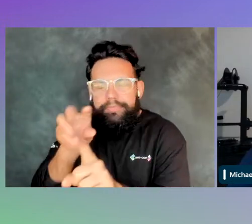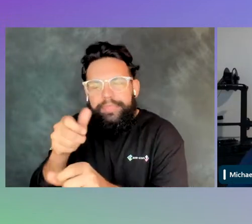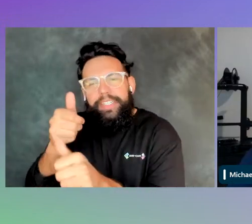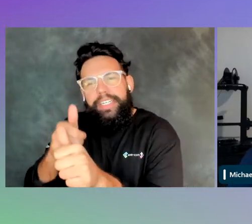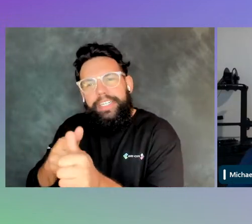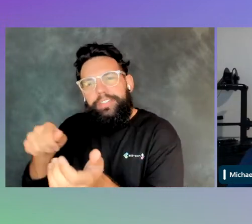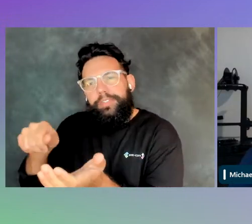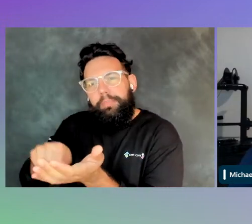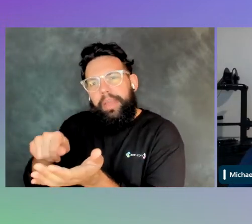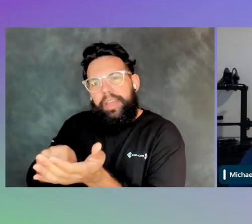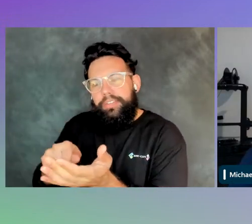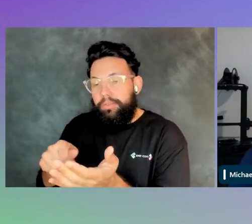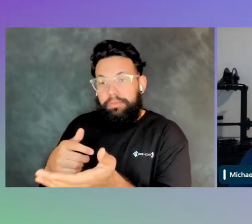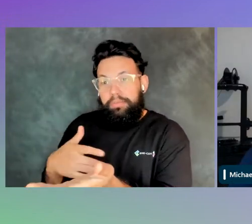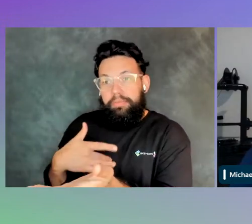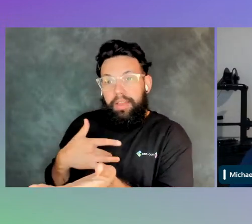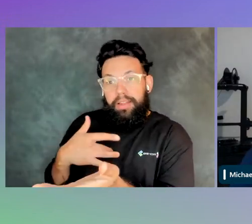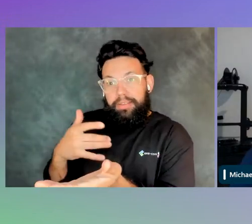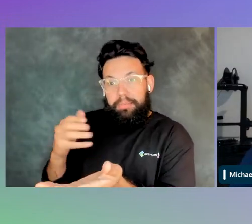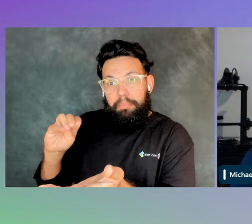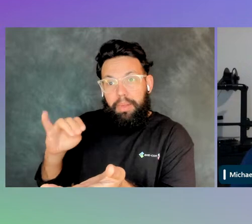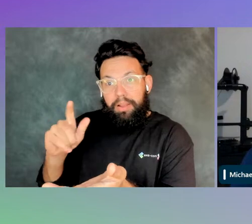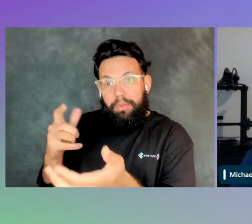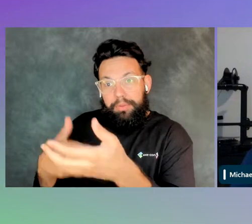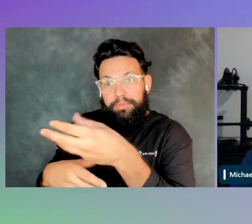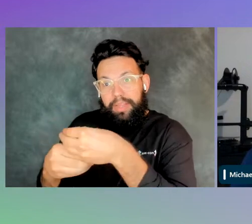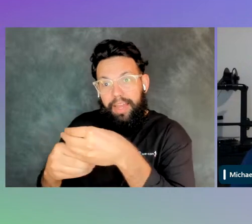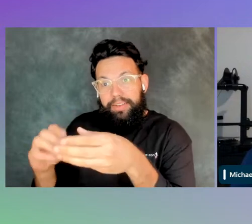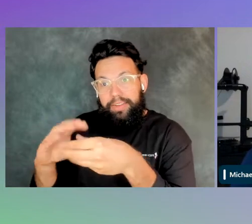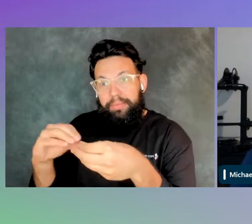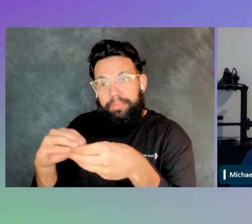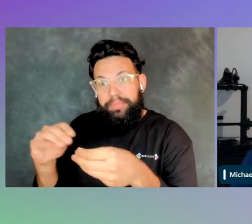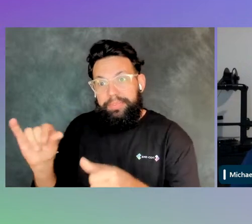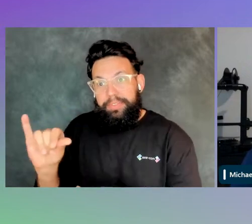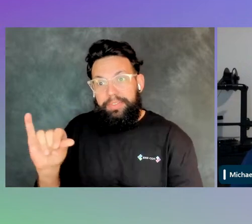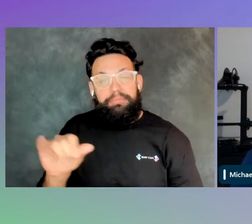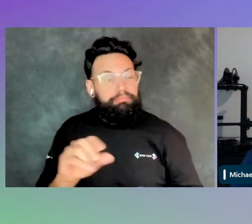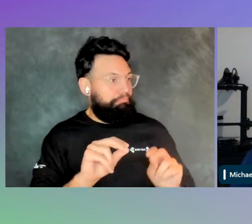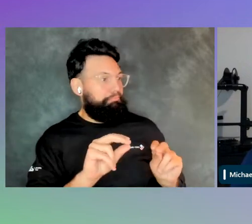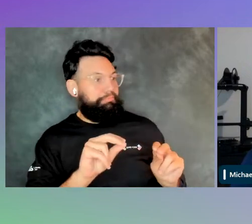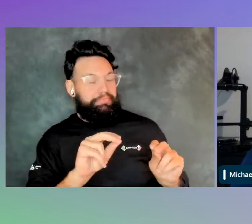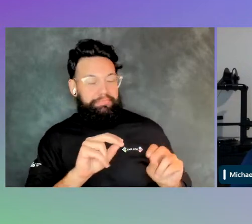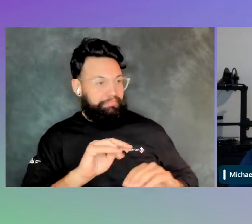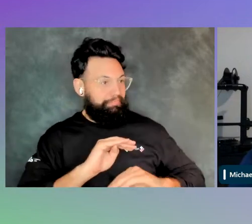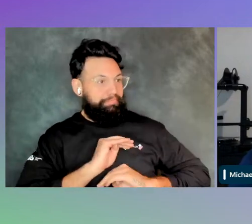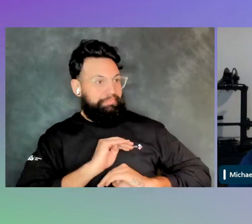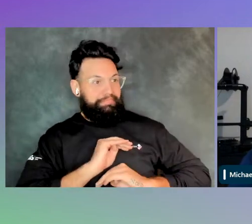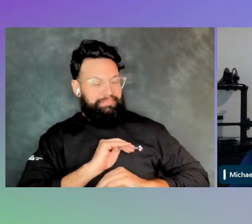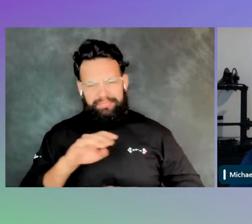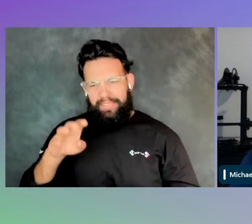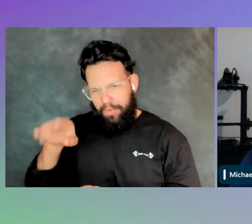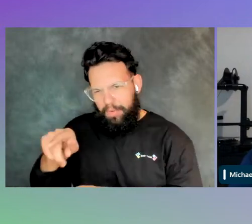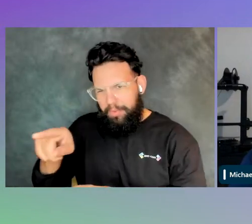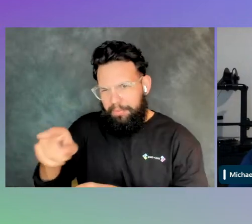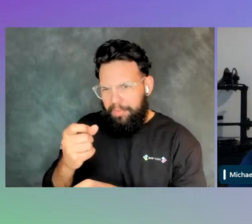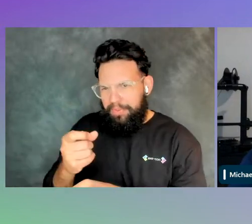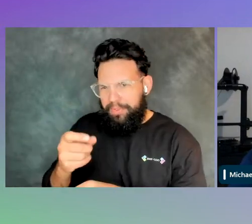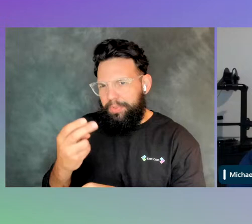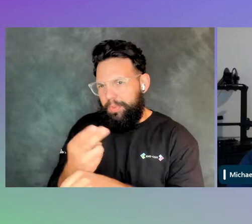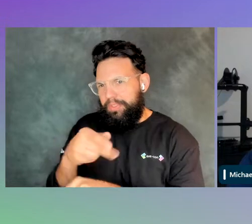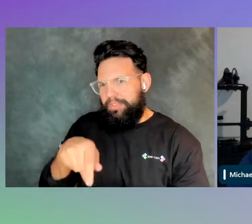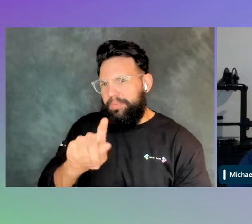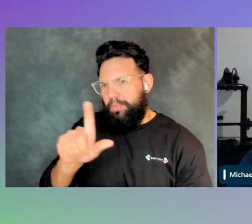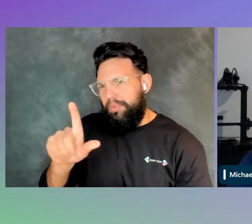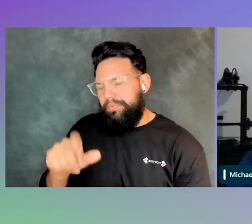give a thought on that question as well, please. No, Since I know you've been working with the X Watcher. Yes.